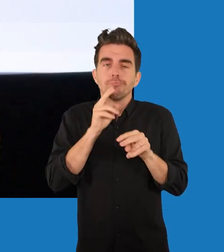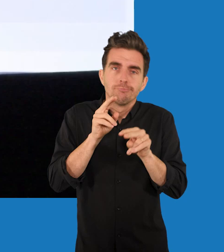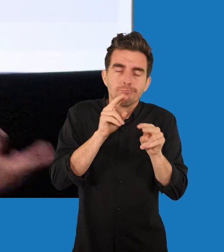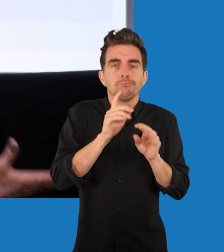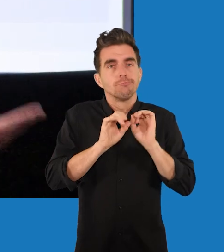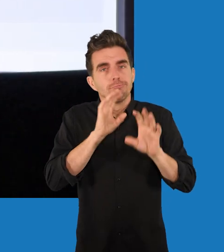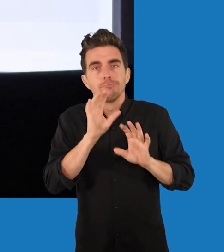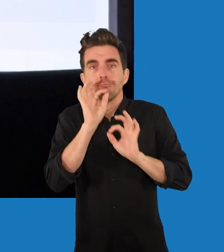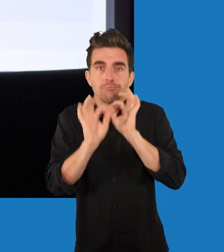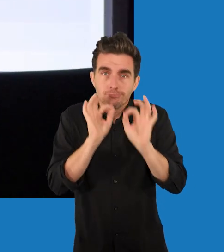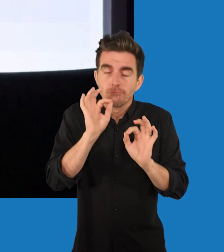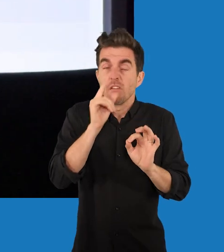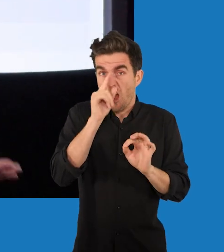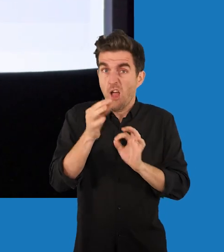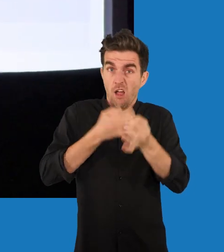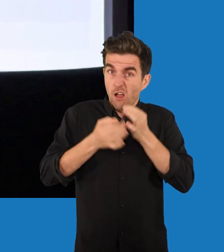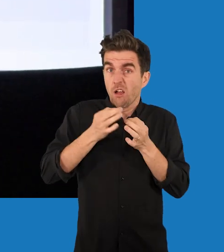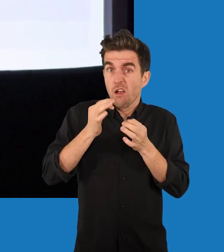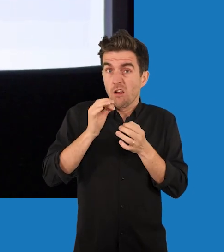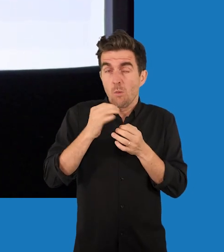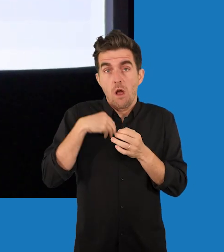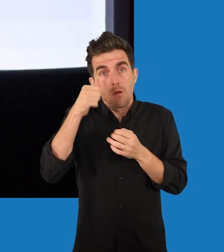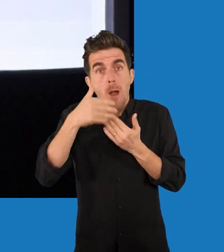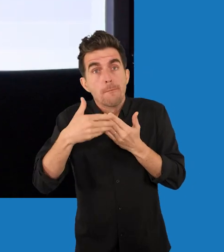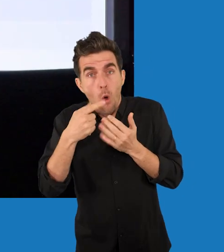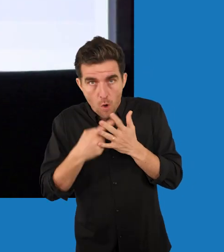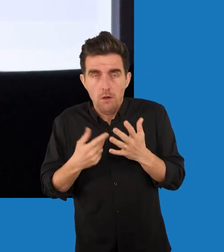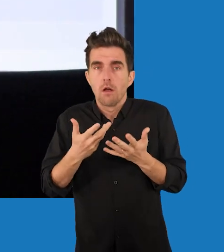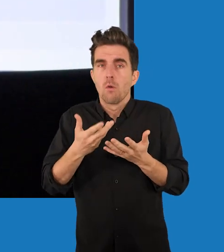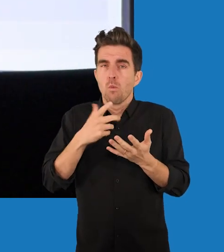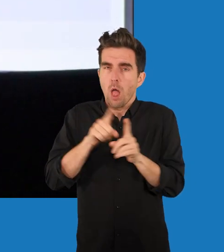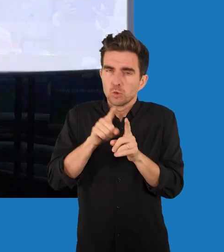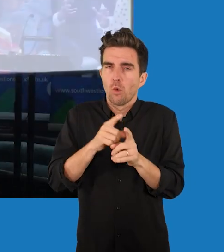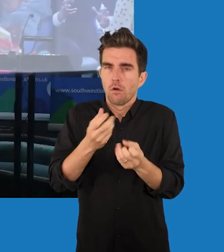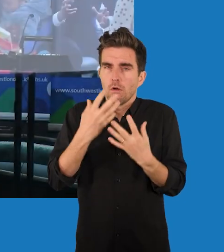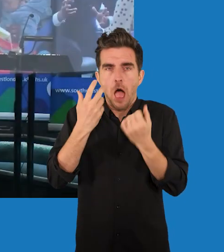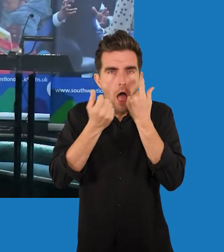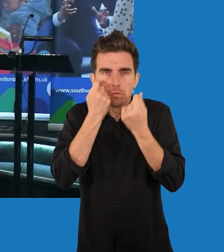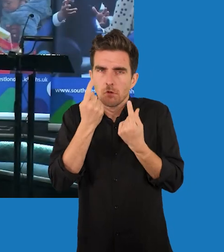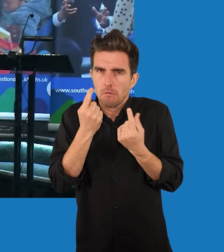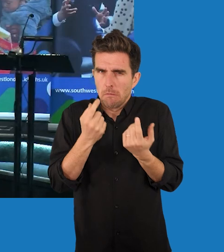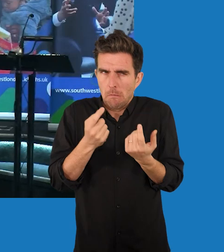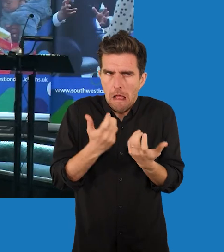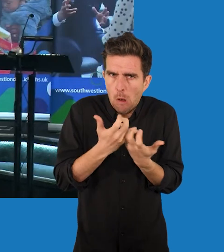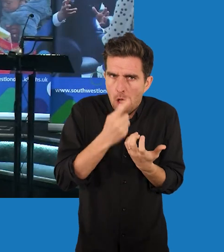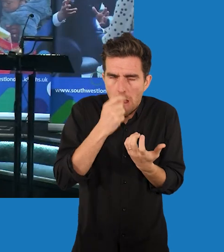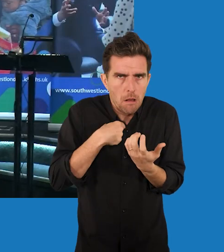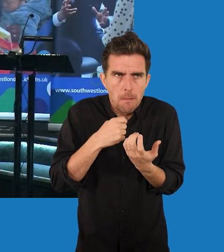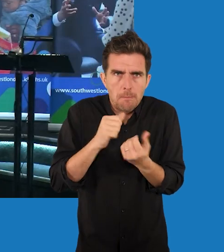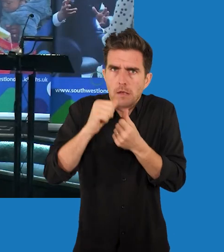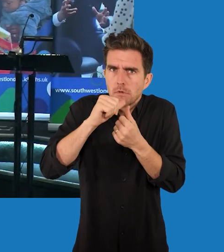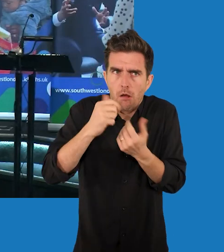to ask questions, find out more, but also give us ideas if there are things that you think we could and should be doing